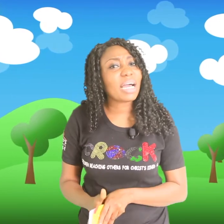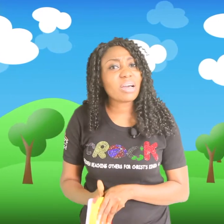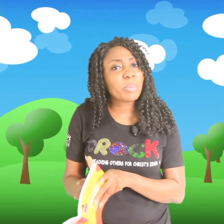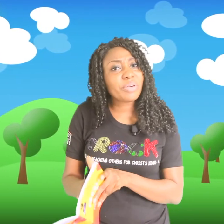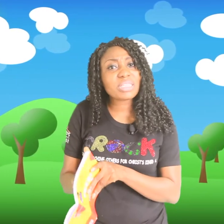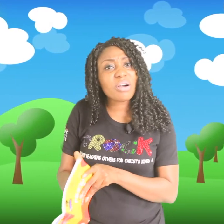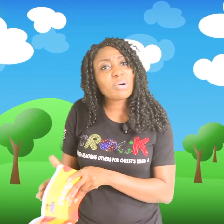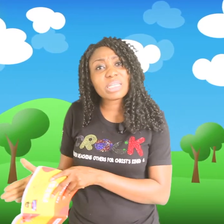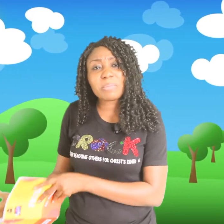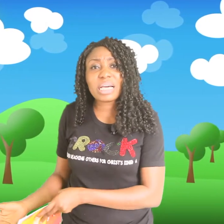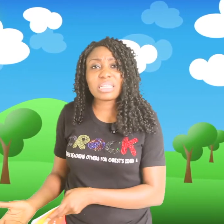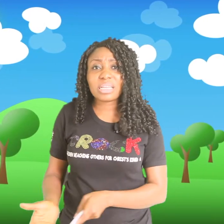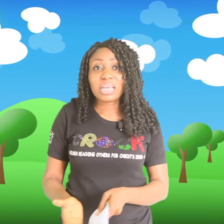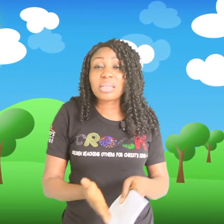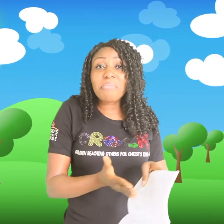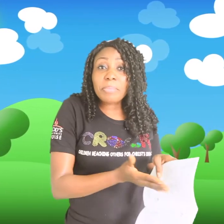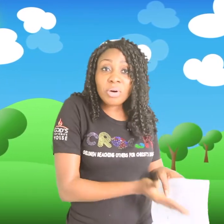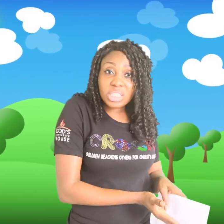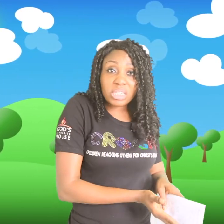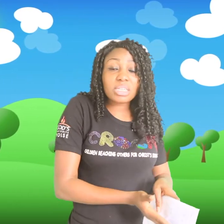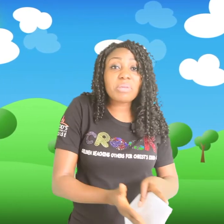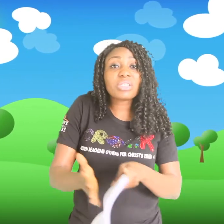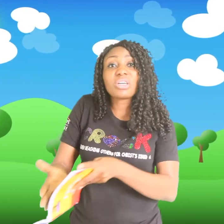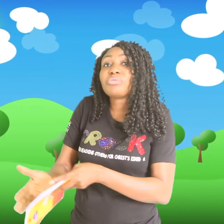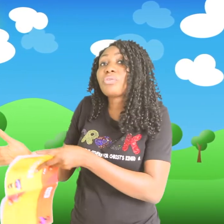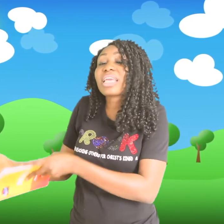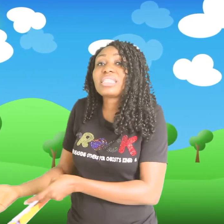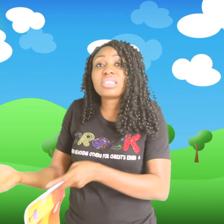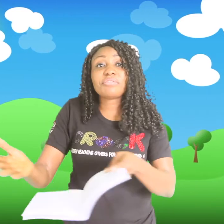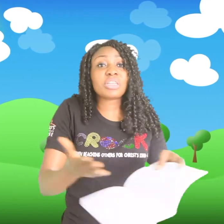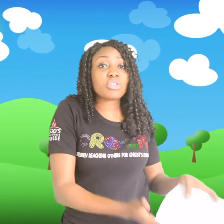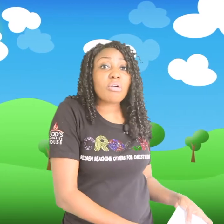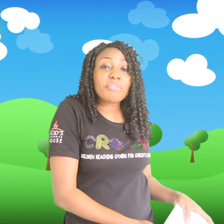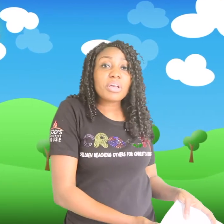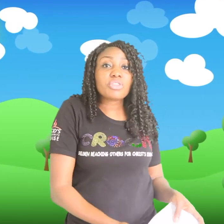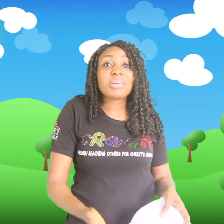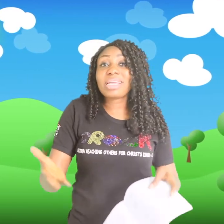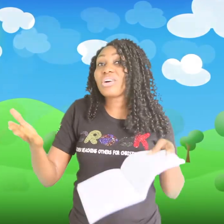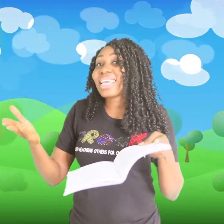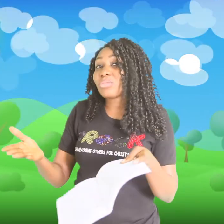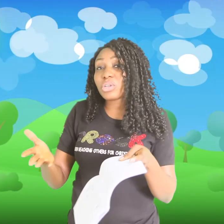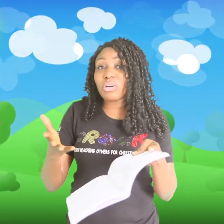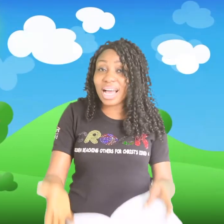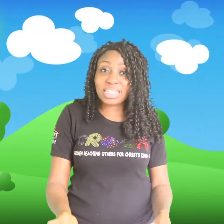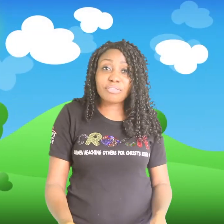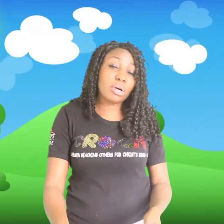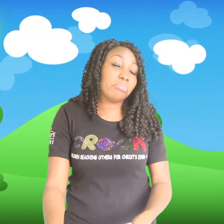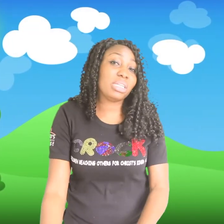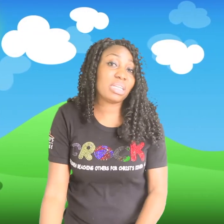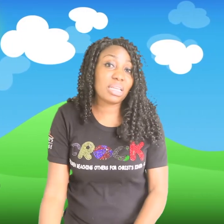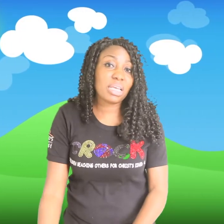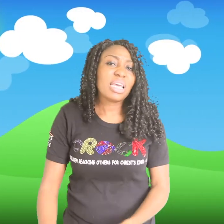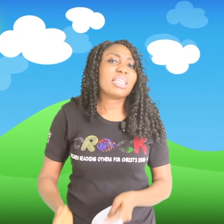to plan. Our parents are always planning. They make budgets. They make schedule for getting different stuff. So they may not get what you're asking